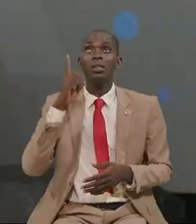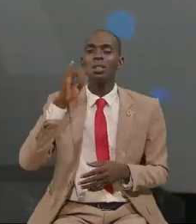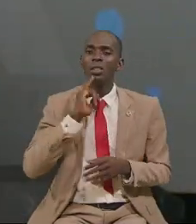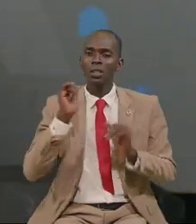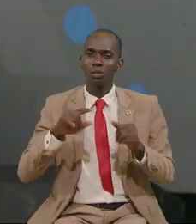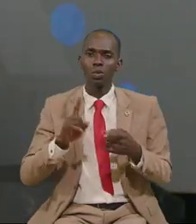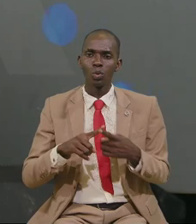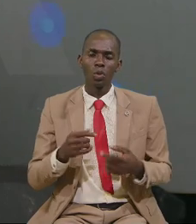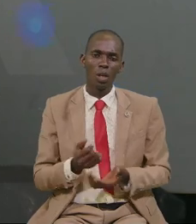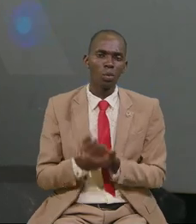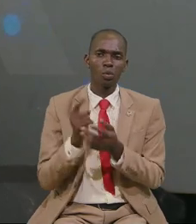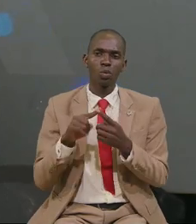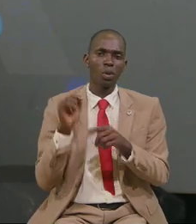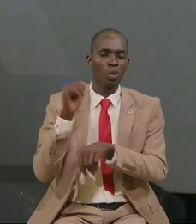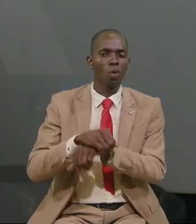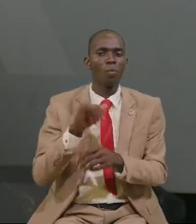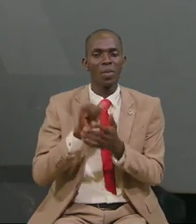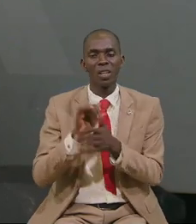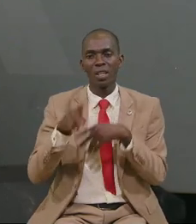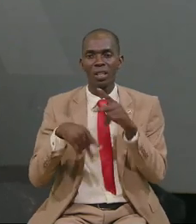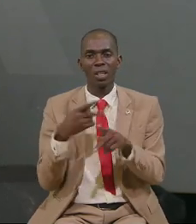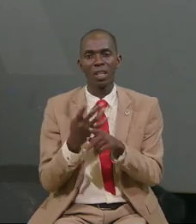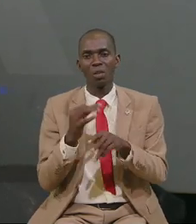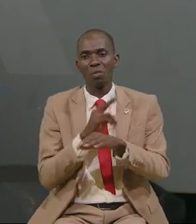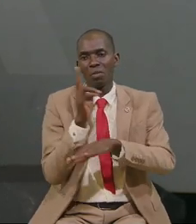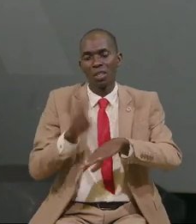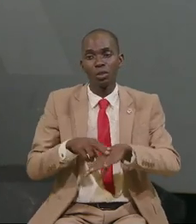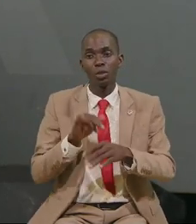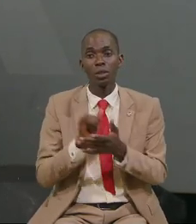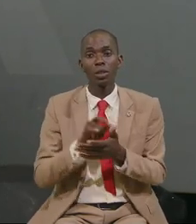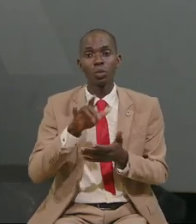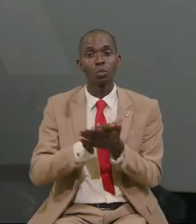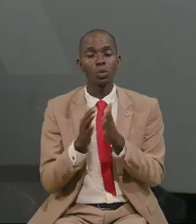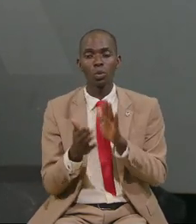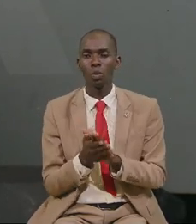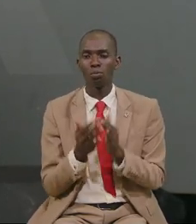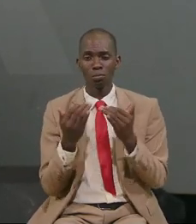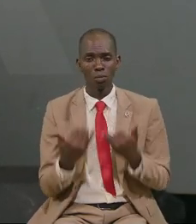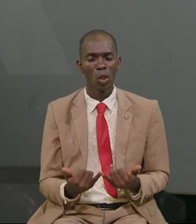that kind of nature, that to become sincere,